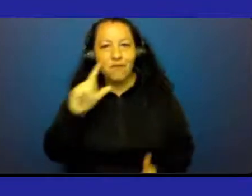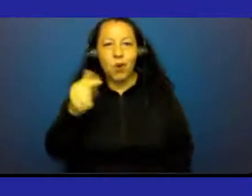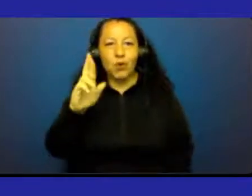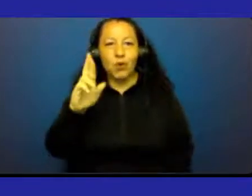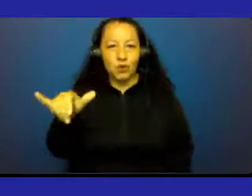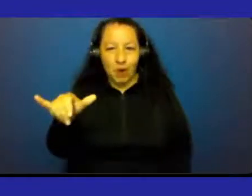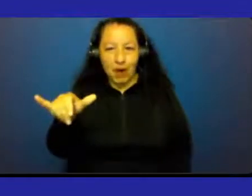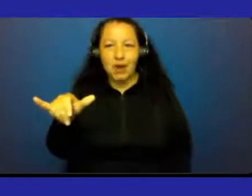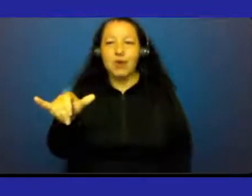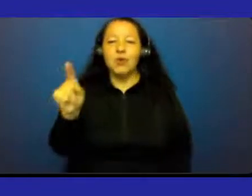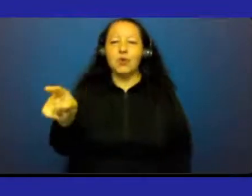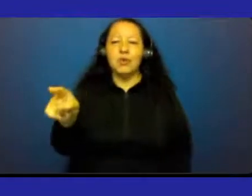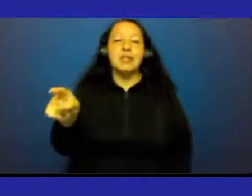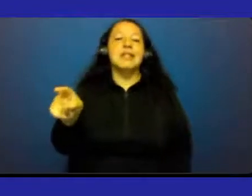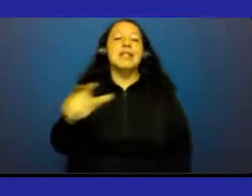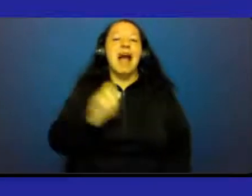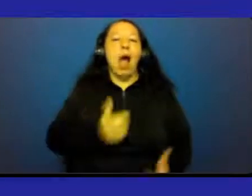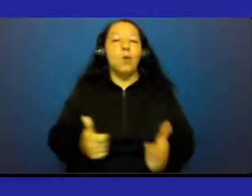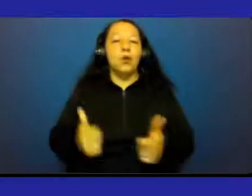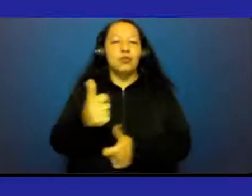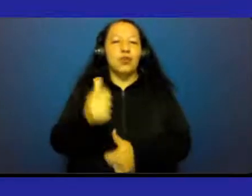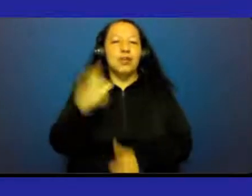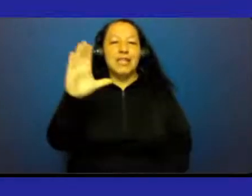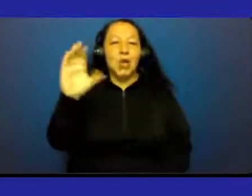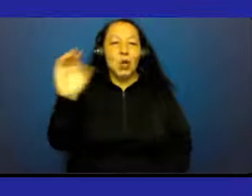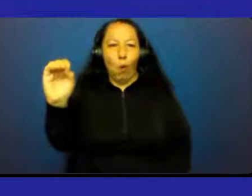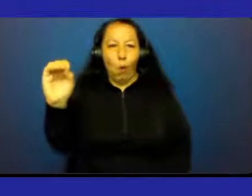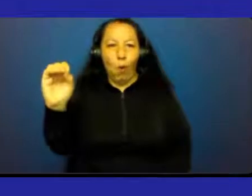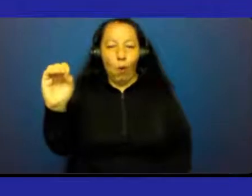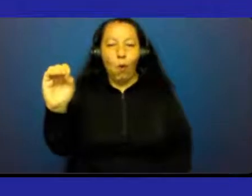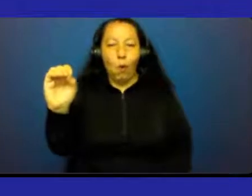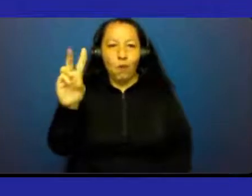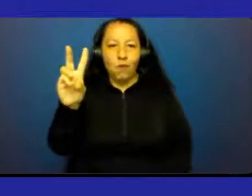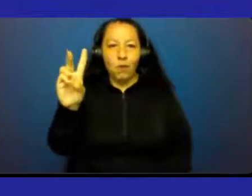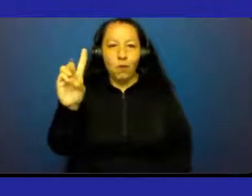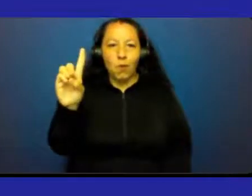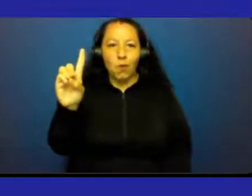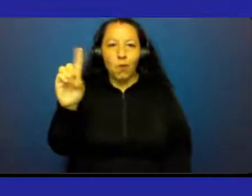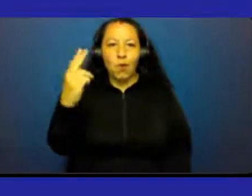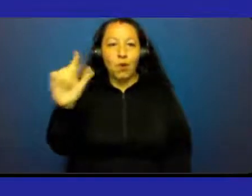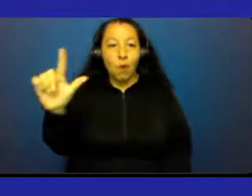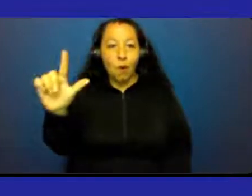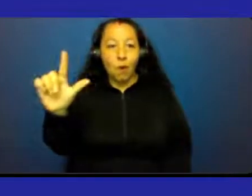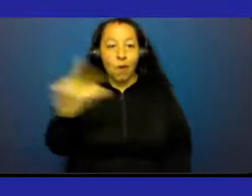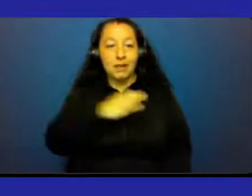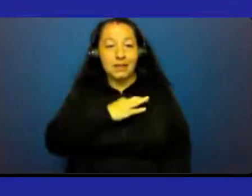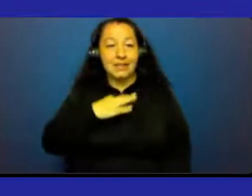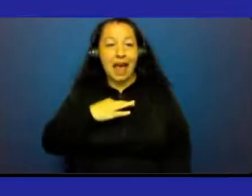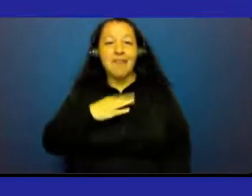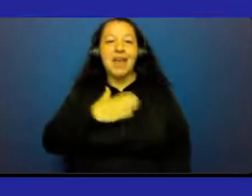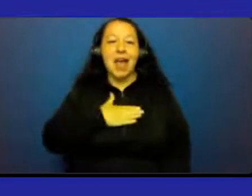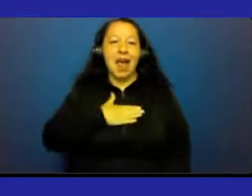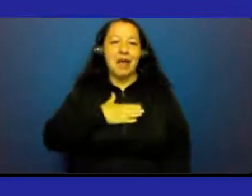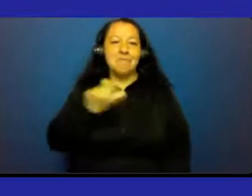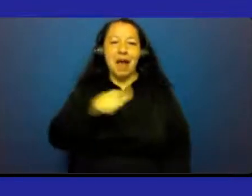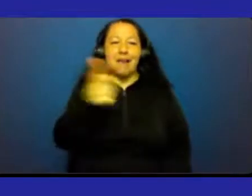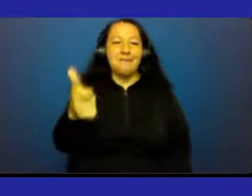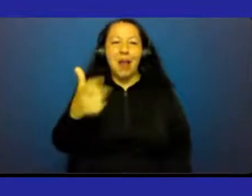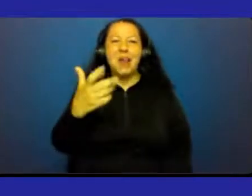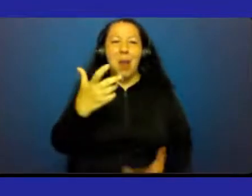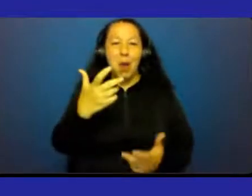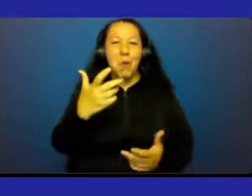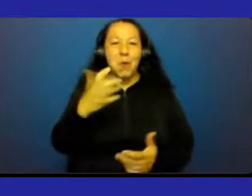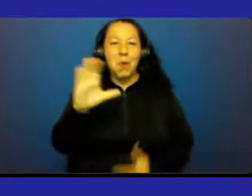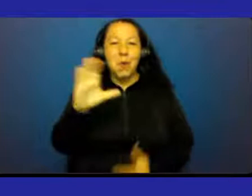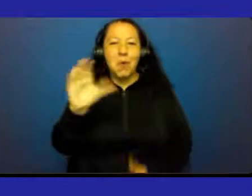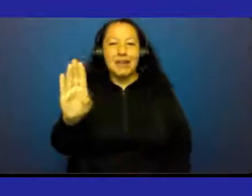Chief Executive Officer, to Woodhull staff, and to my fellow CAB members for the dedication